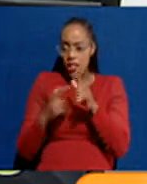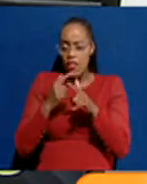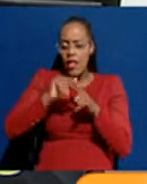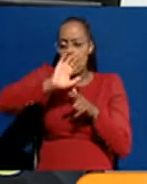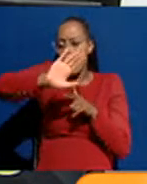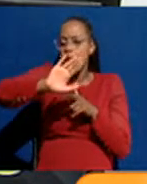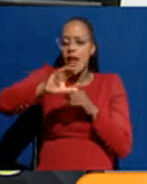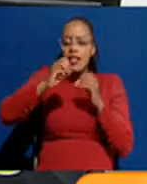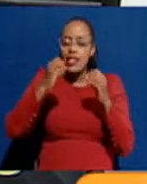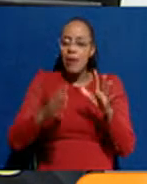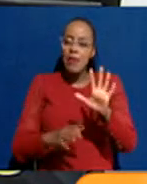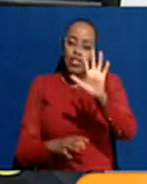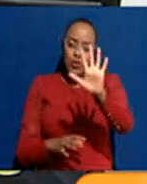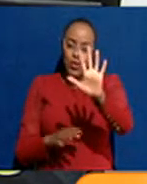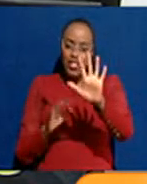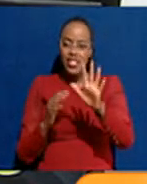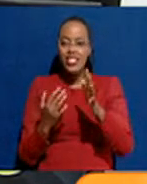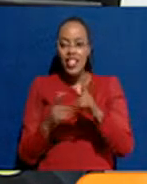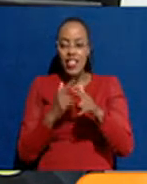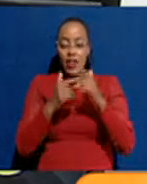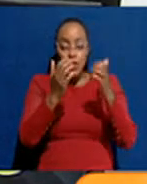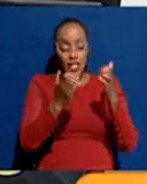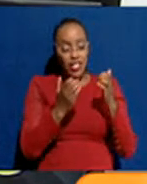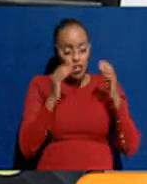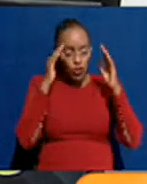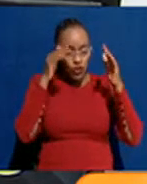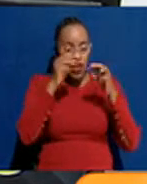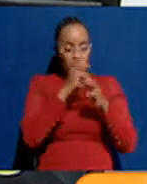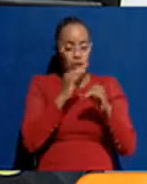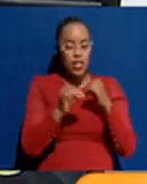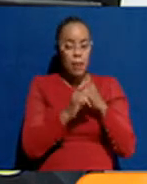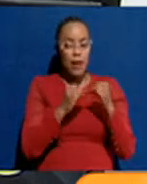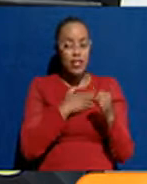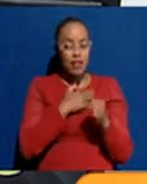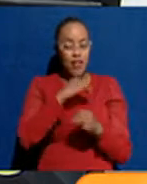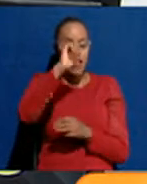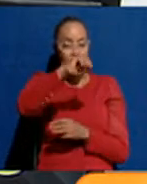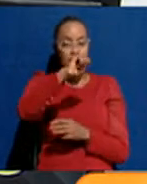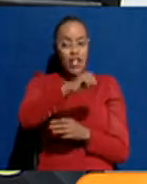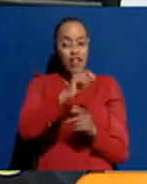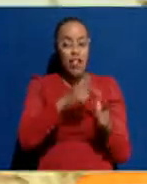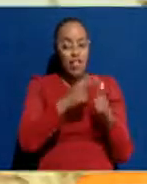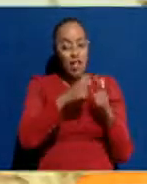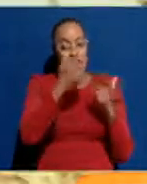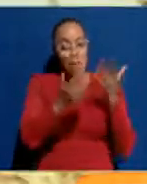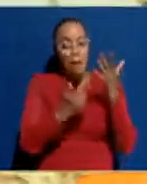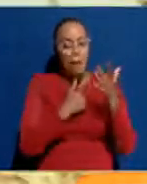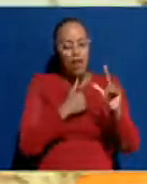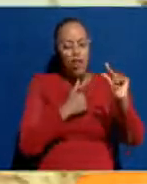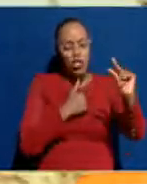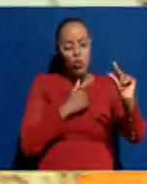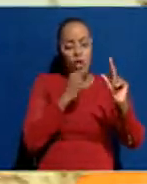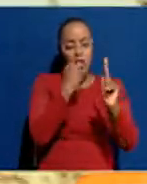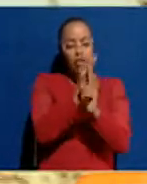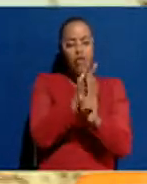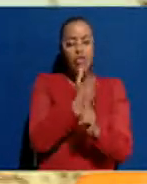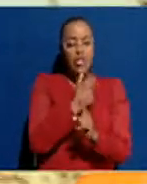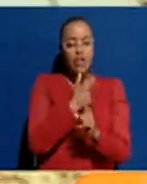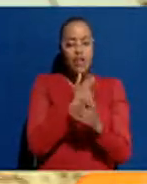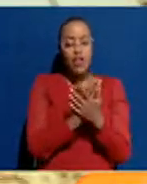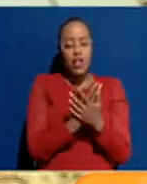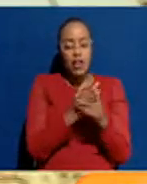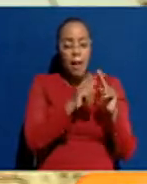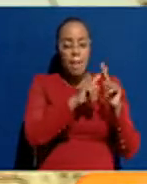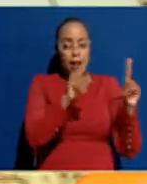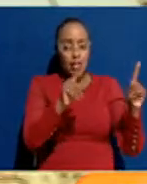Okay, maybe I will need to look at my maths. Okay. But yeah, they could be that small difference in my computation.